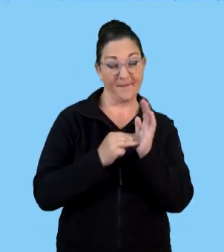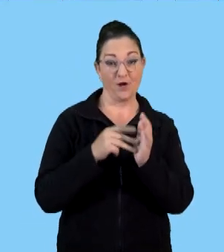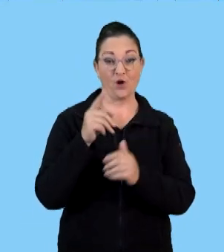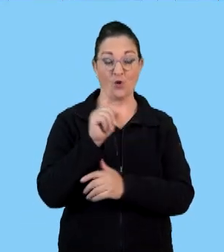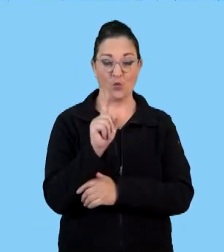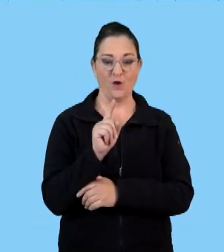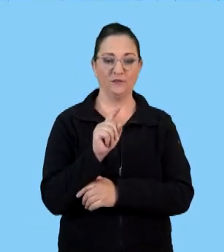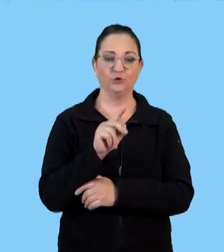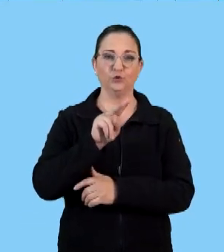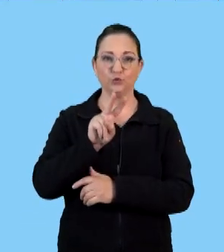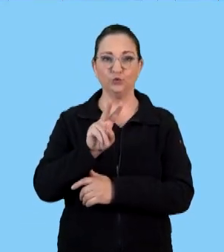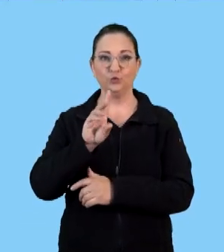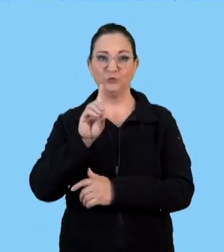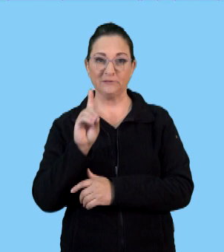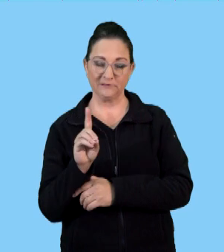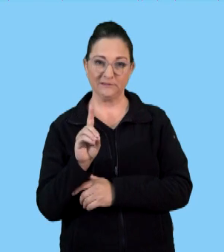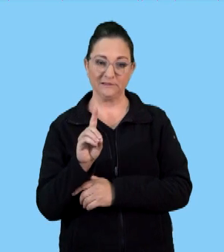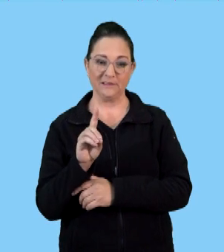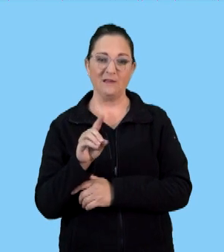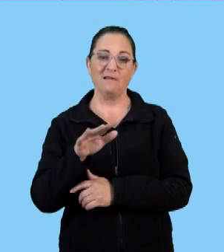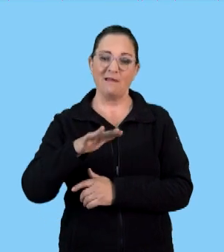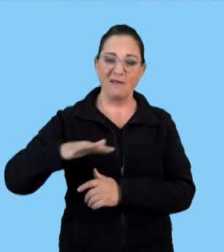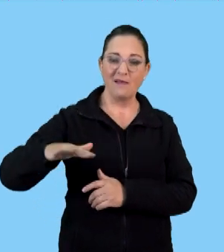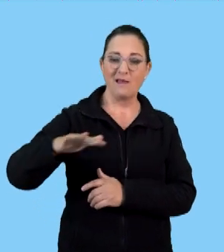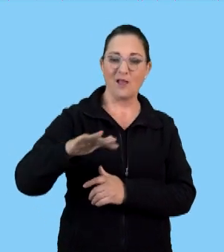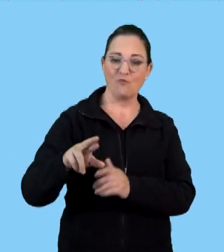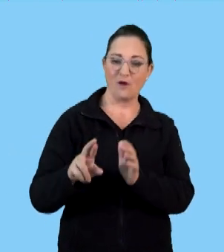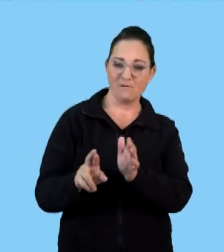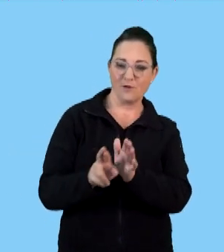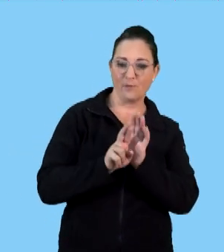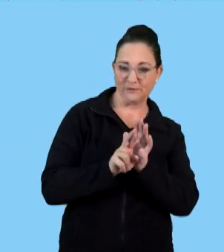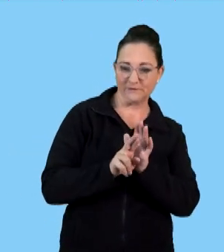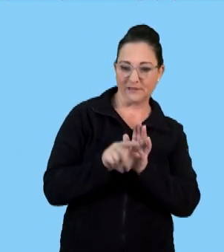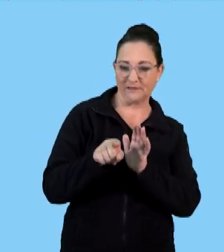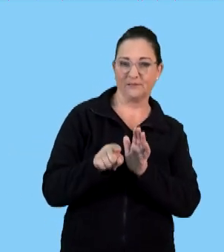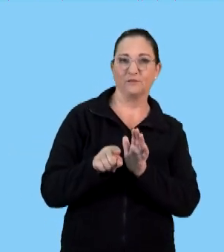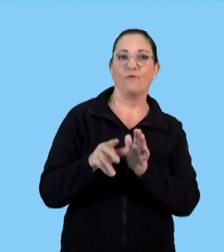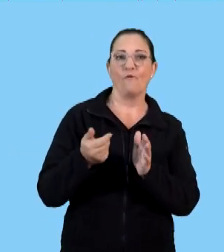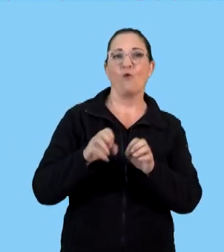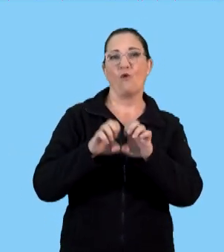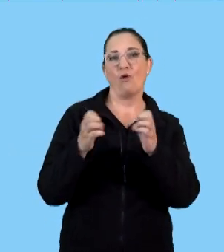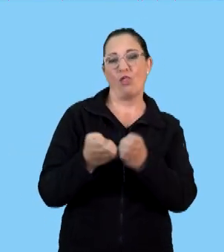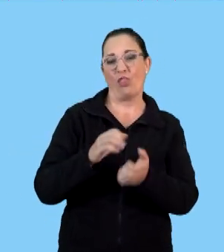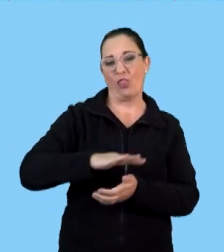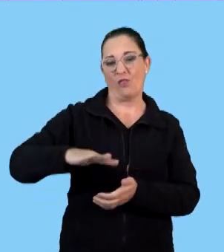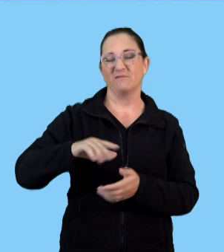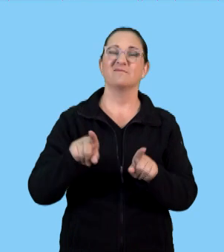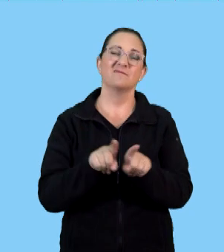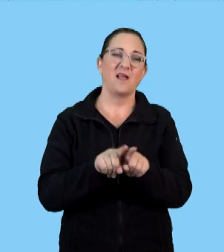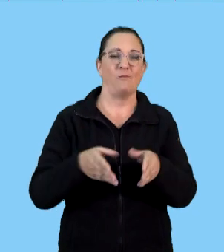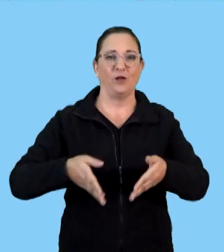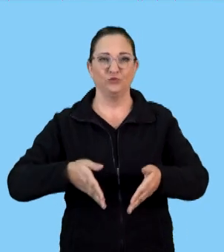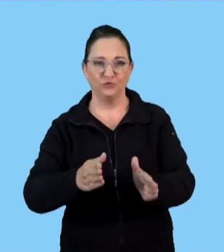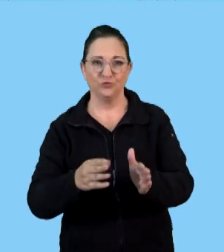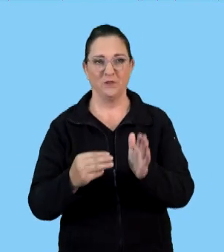a 2-dimensional representation of an area of the Earth's surface, okay? For example, a strip